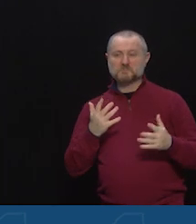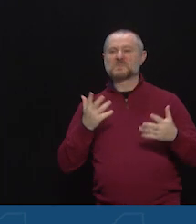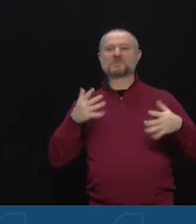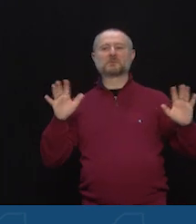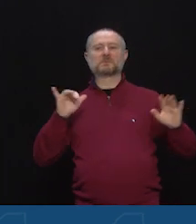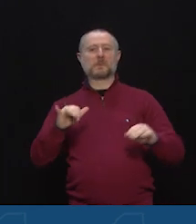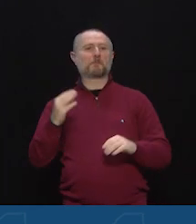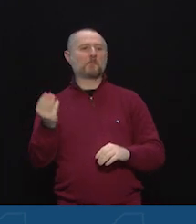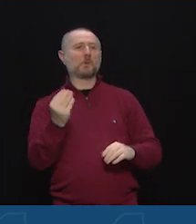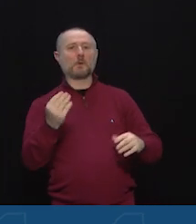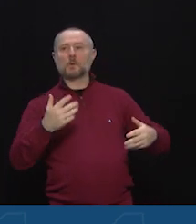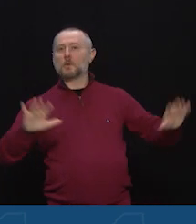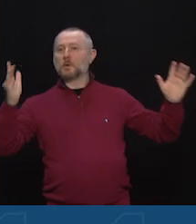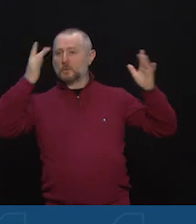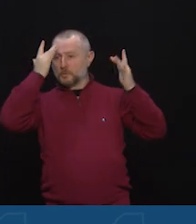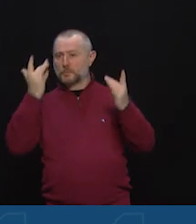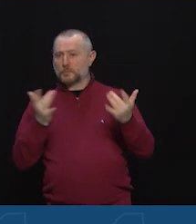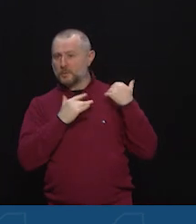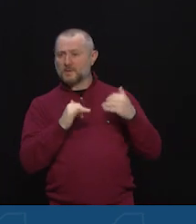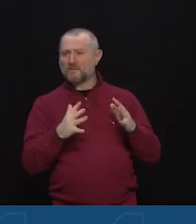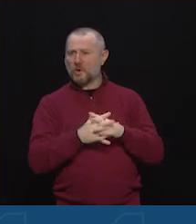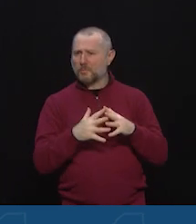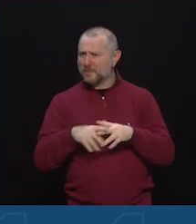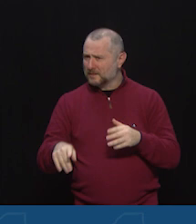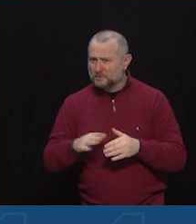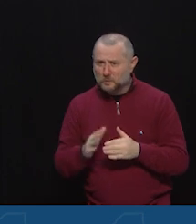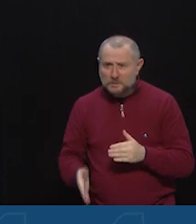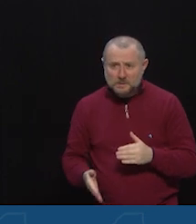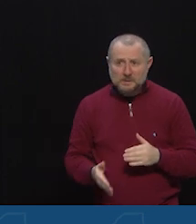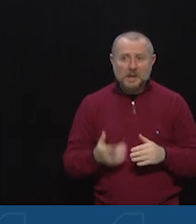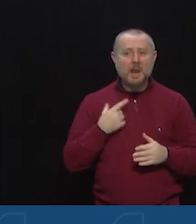know, there's still football games this week, and I stopped watching last week.